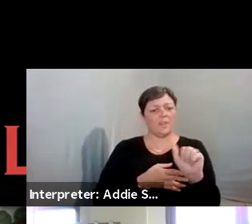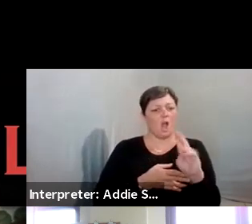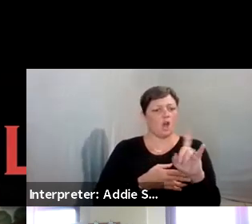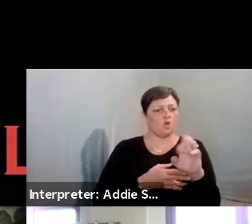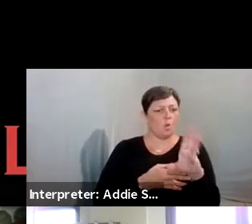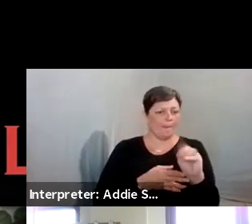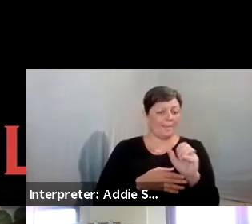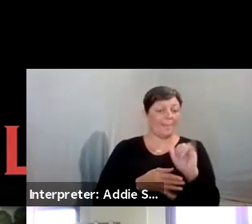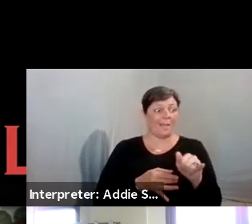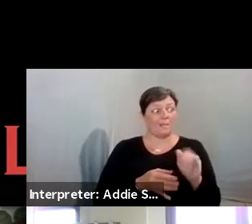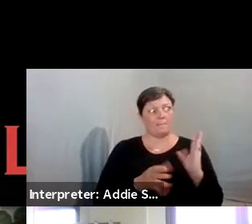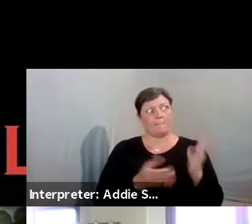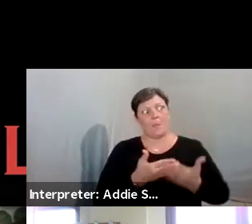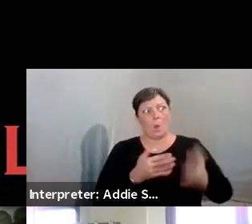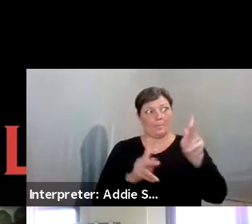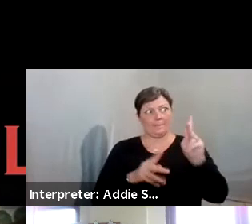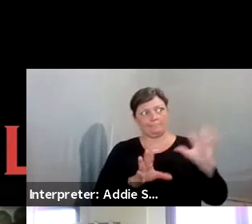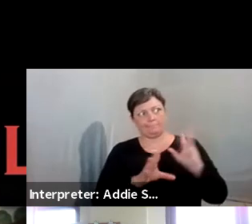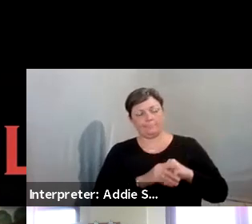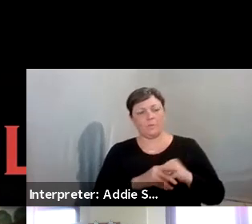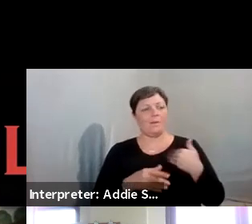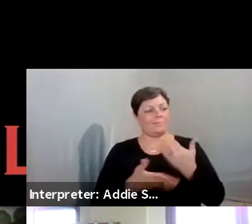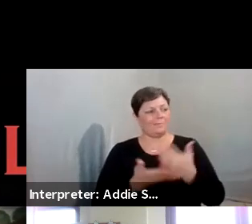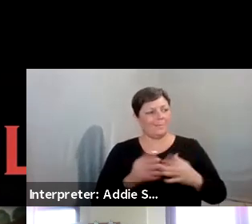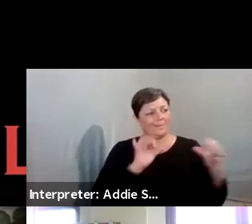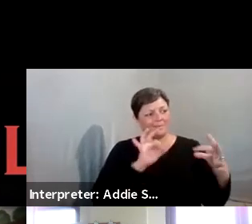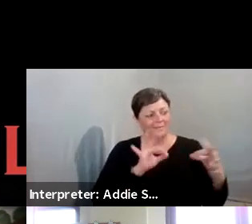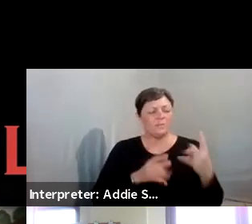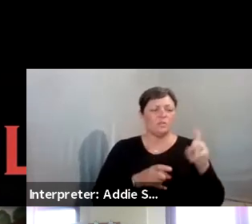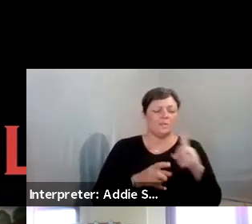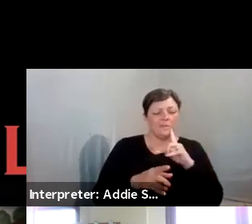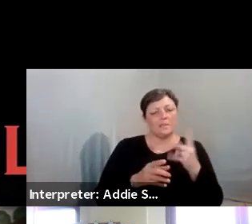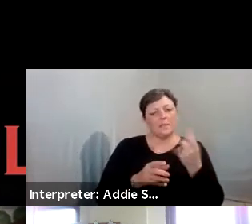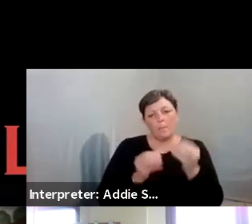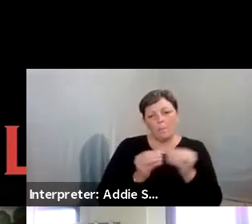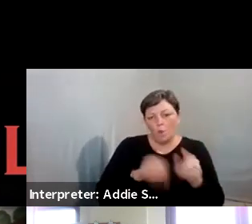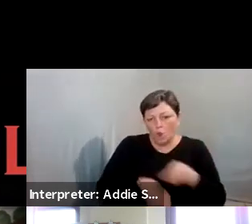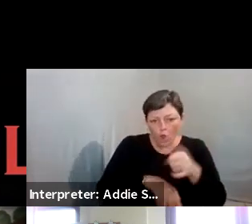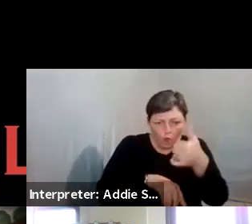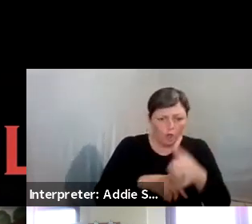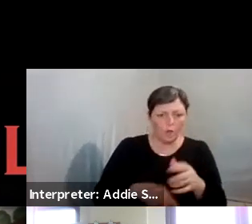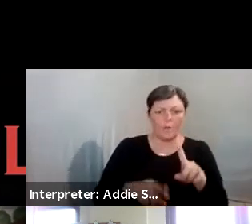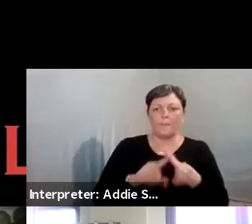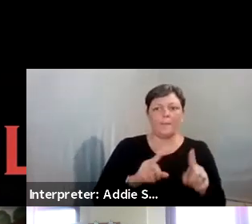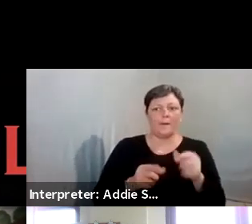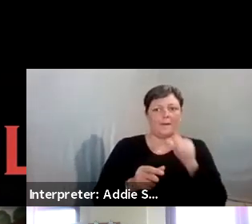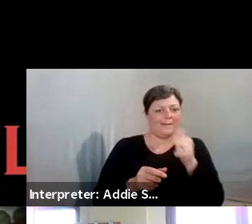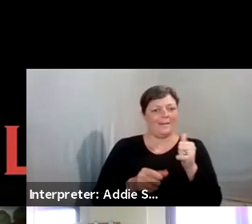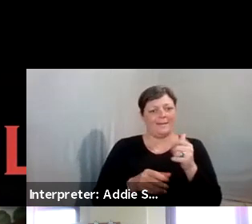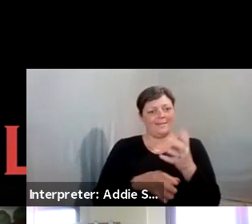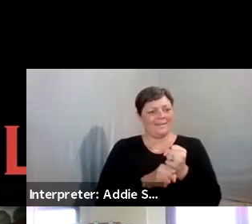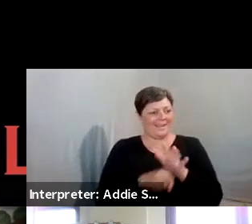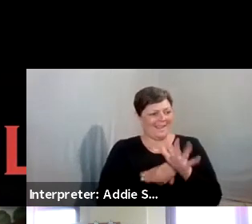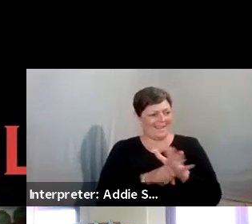going to try again. We got some feedback saying, hey, this should be a little longer, but we didn't even get enough surveys back